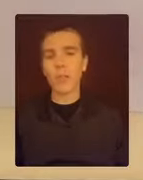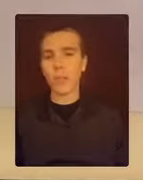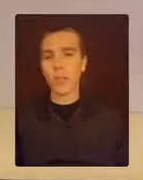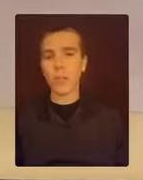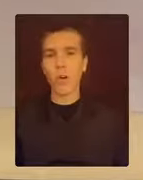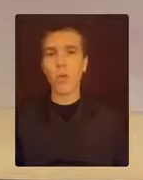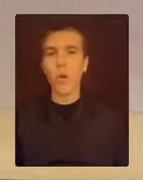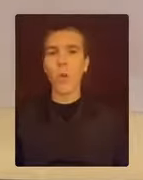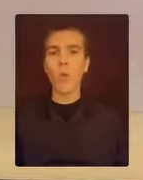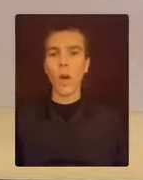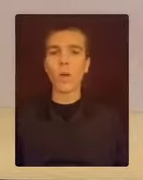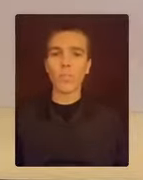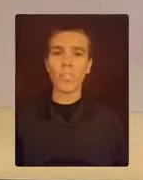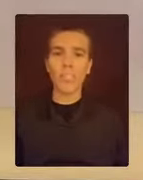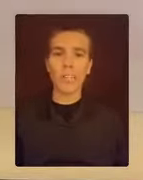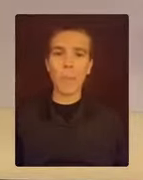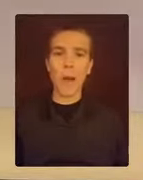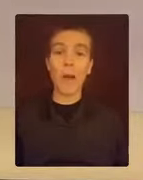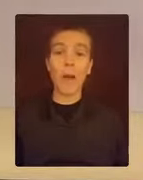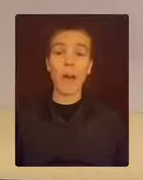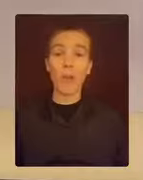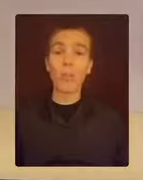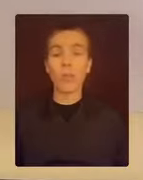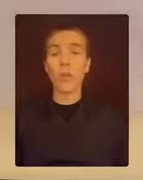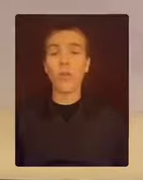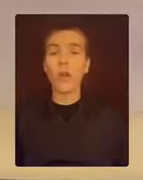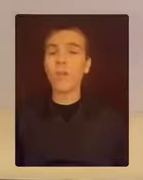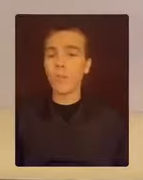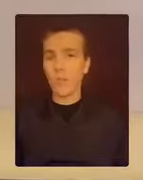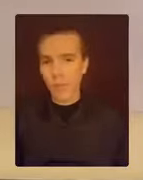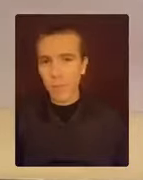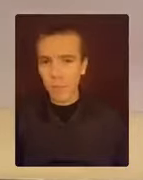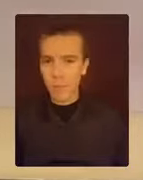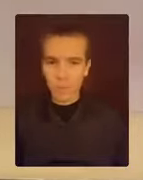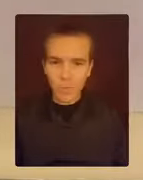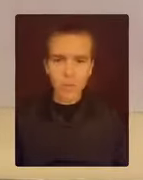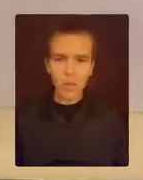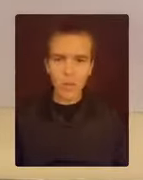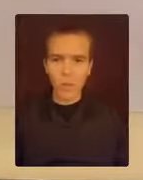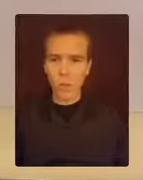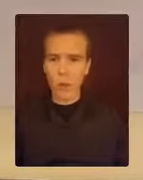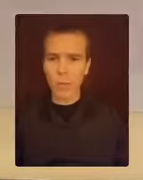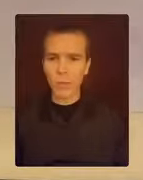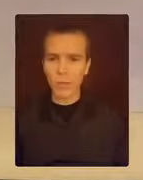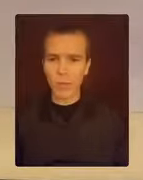of mental control will cause you to slip out and lose control of your dreams. So Robert said something